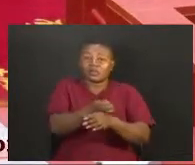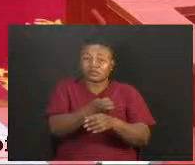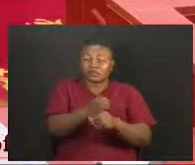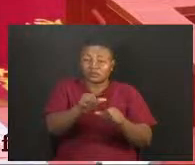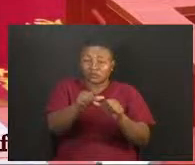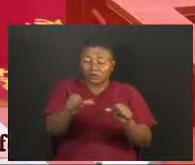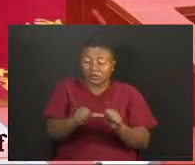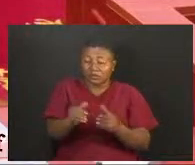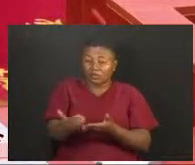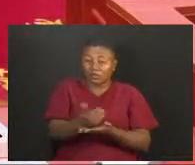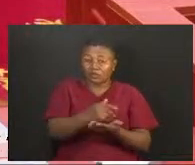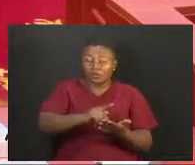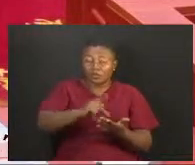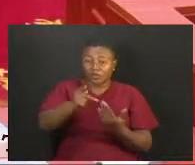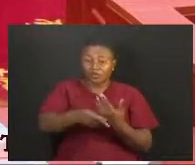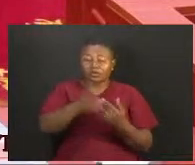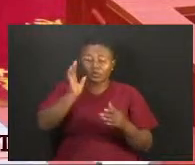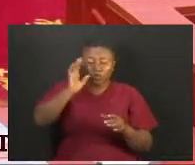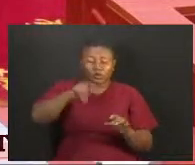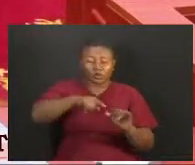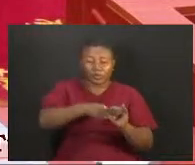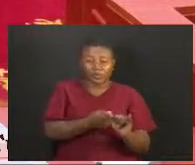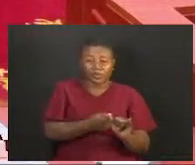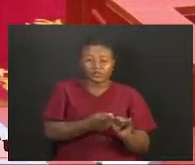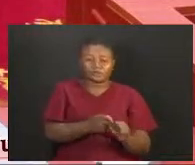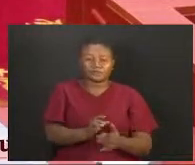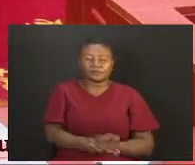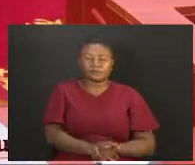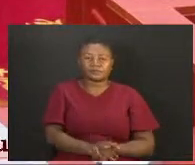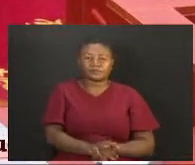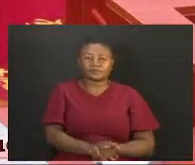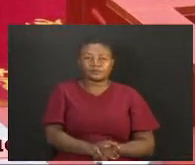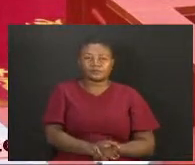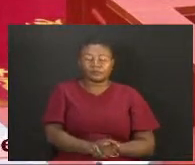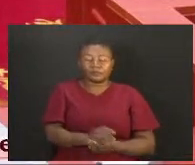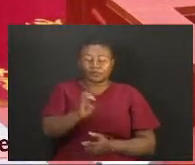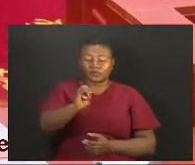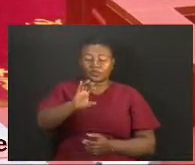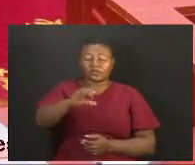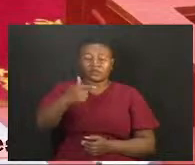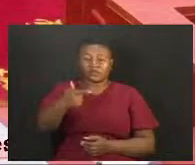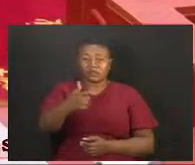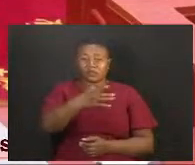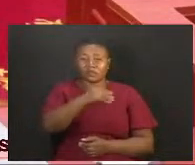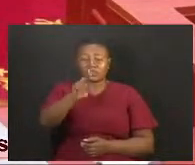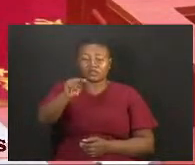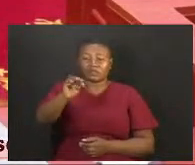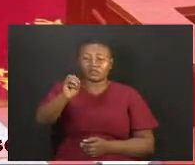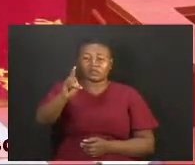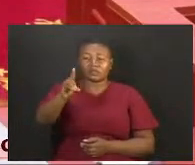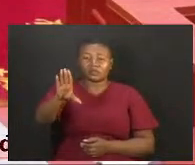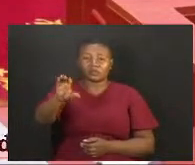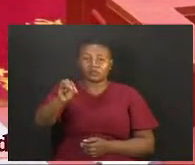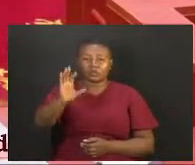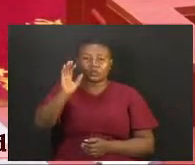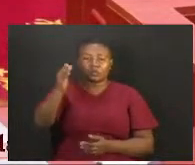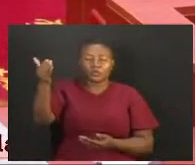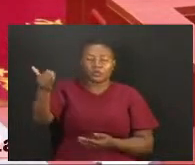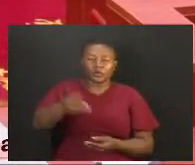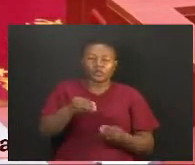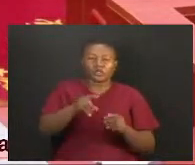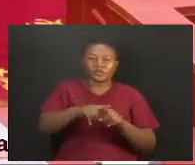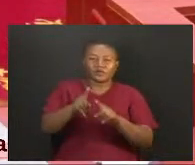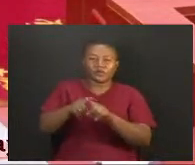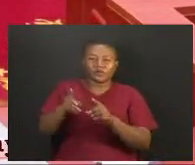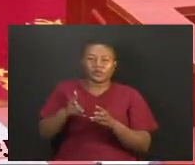implemented this year. First, Mr. Speaker, ECG and NEDCO will implement a number of measures,